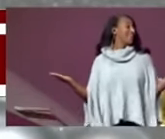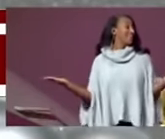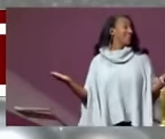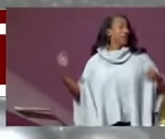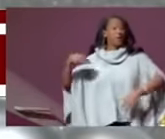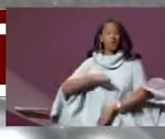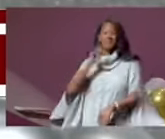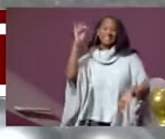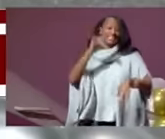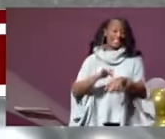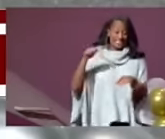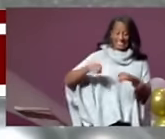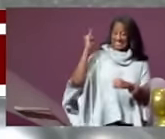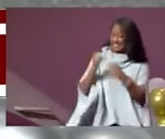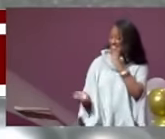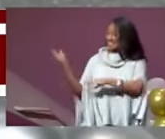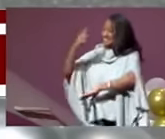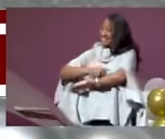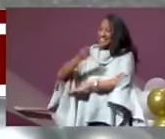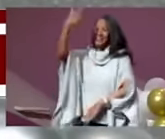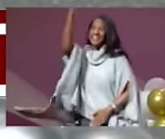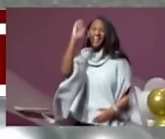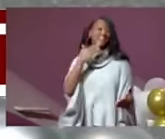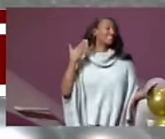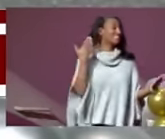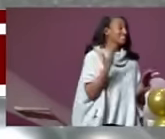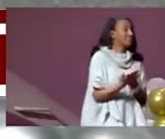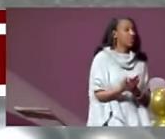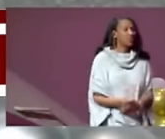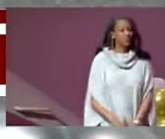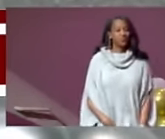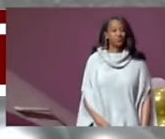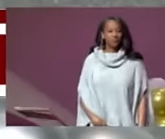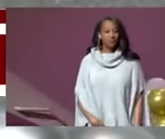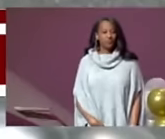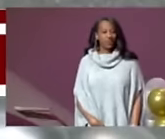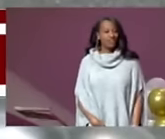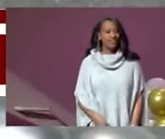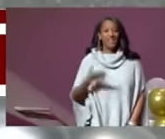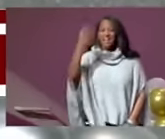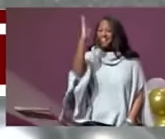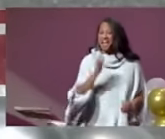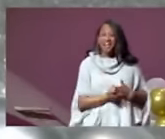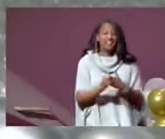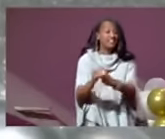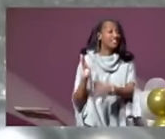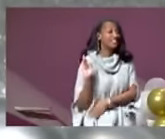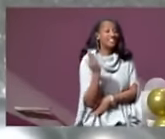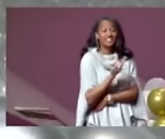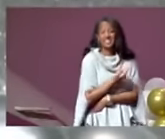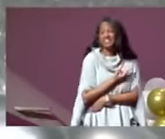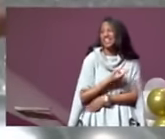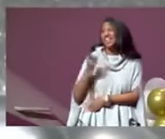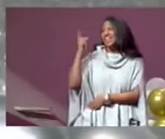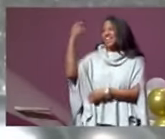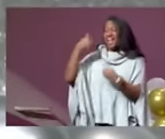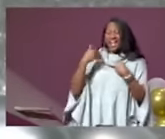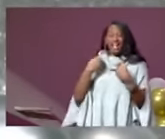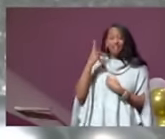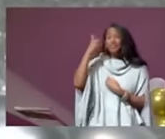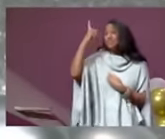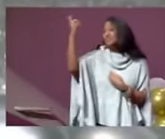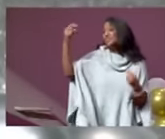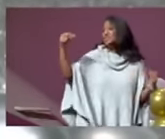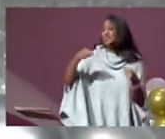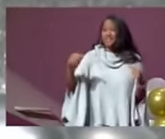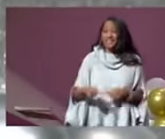We made it. God is good, and he'll take it from there. He's got your dreams. He has your pain. He